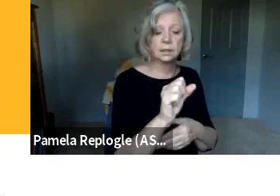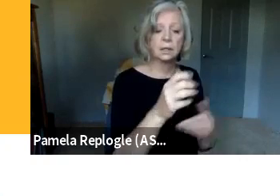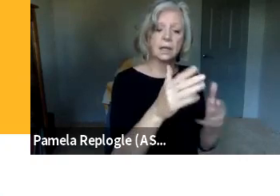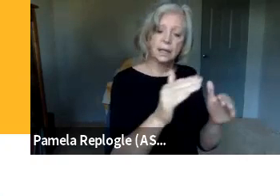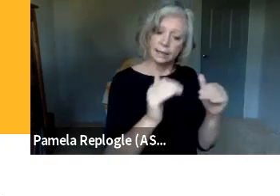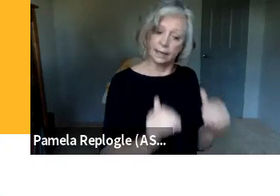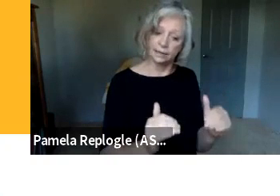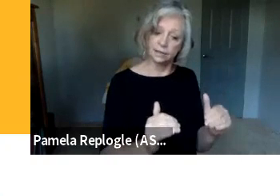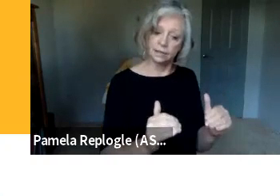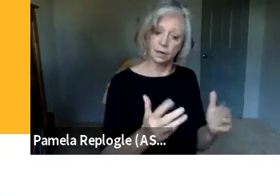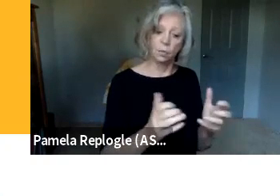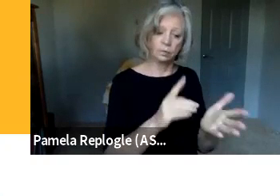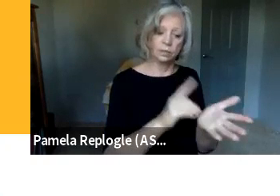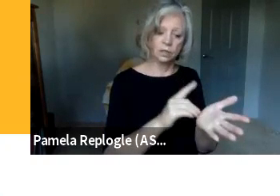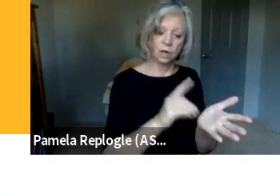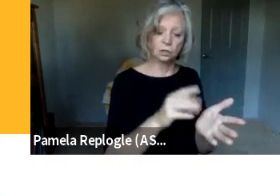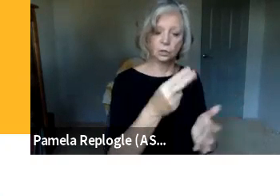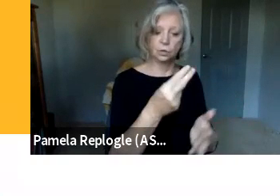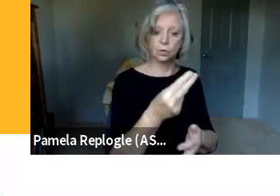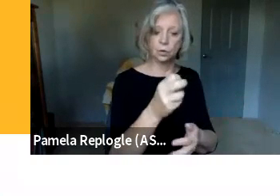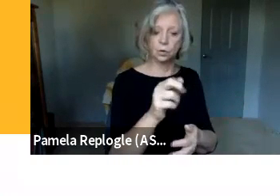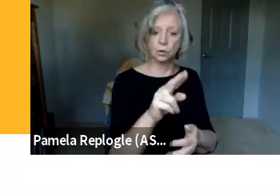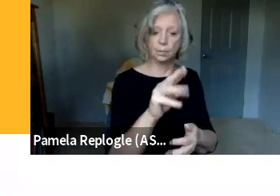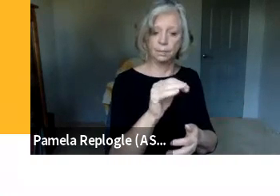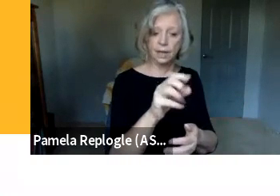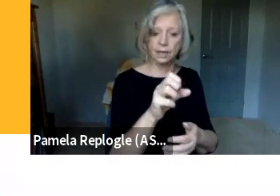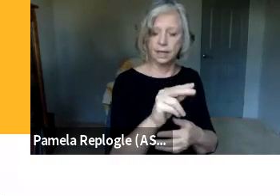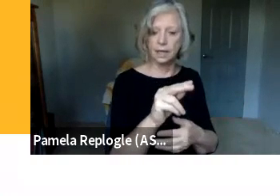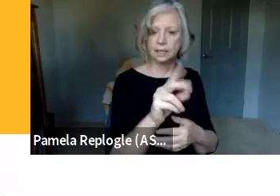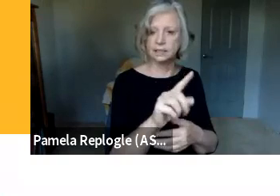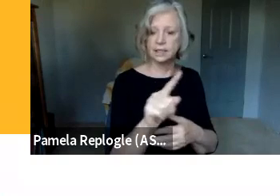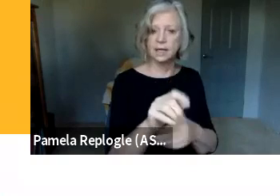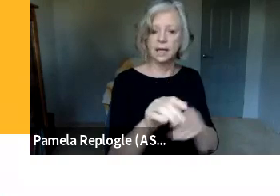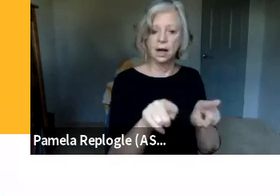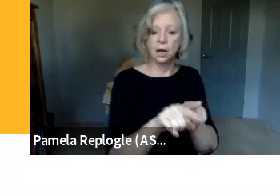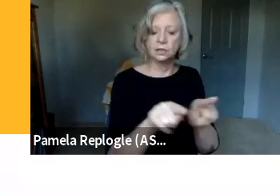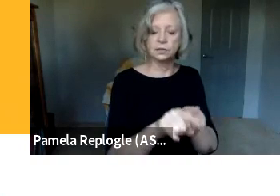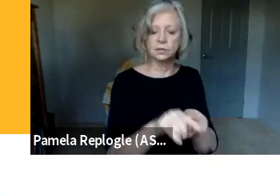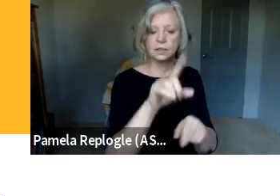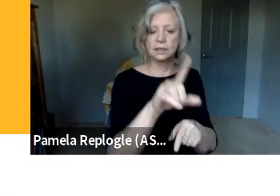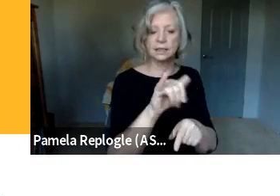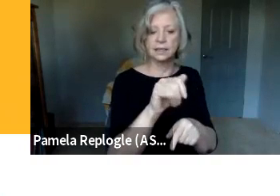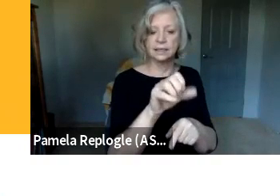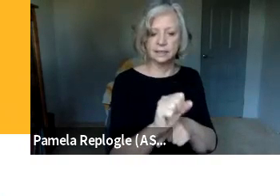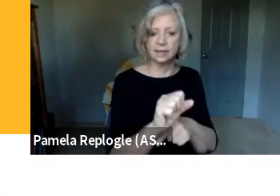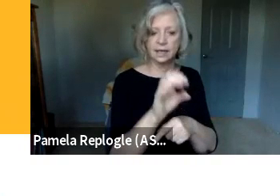Hernandez as well as Lisa Erickson for the next section. Next slide,